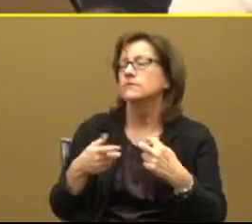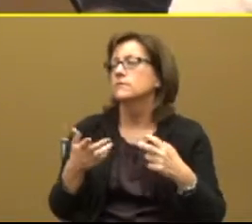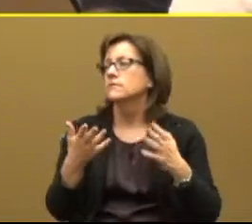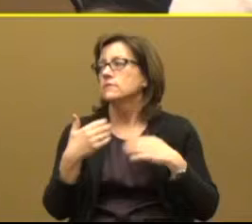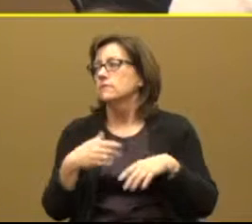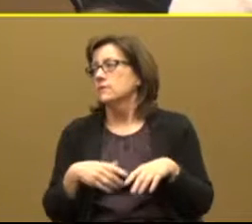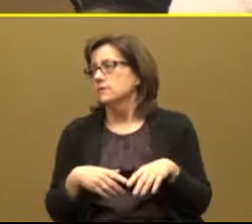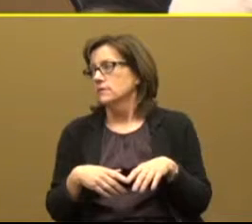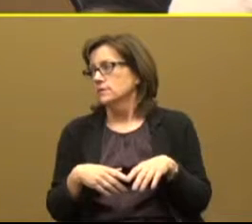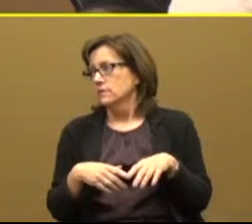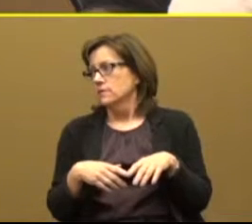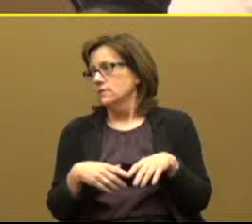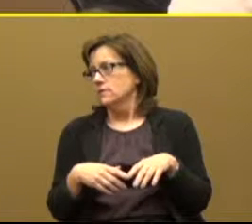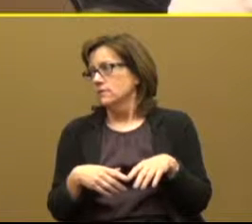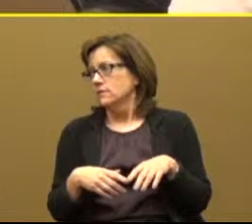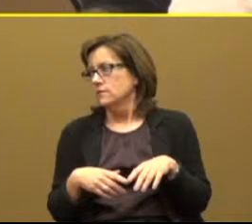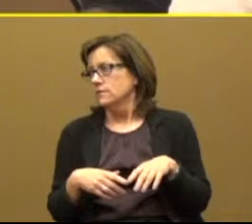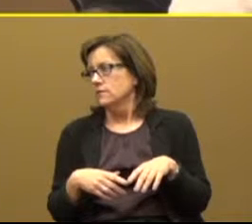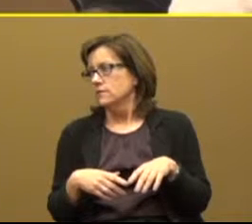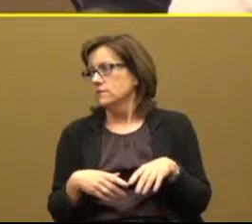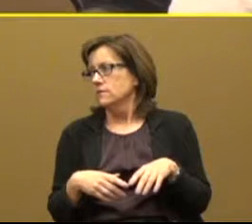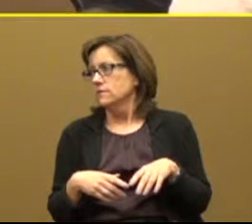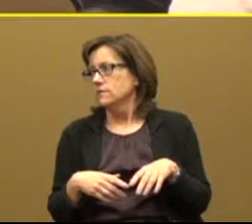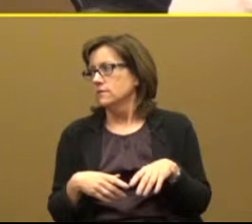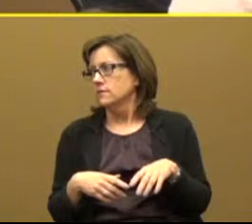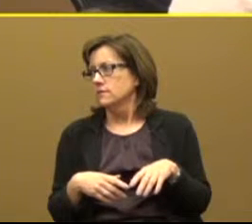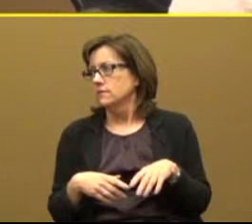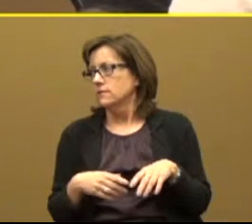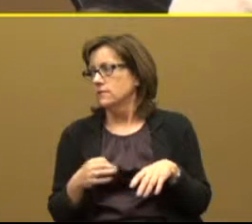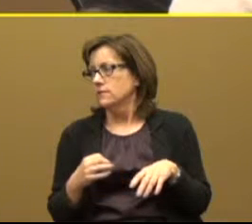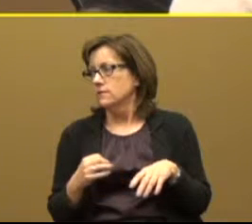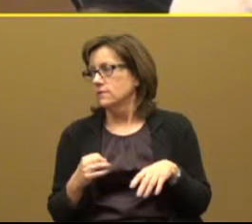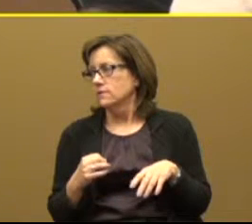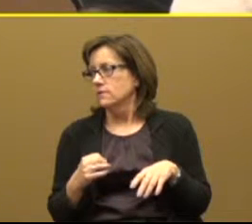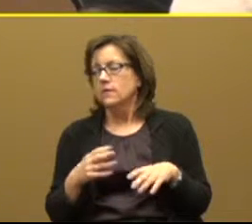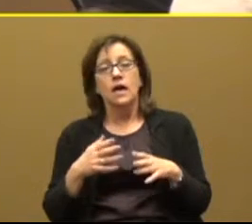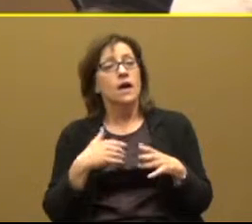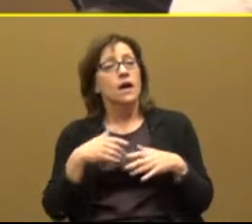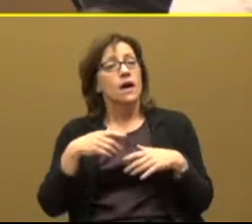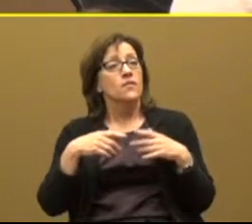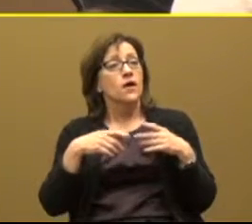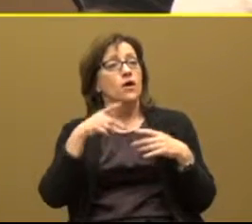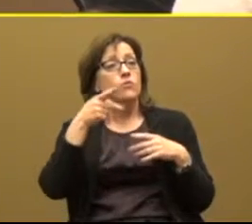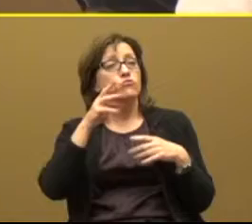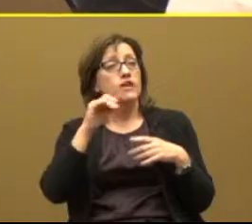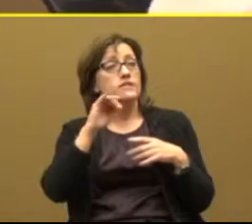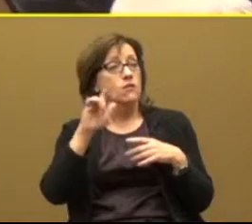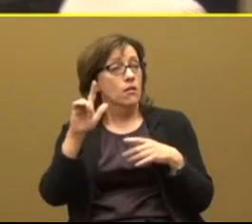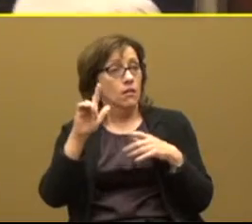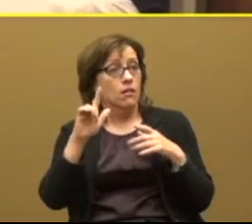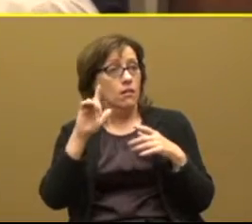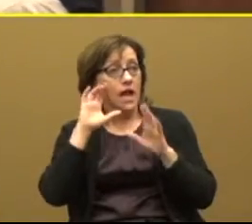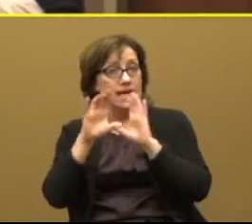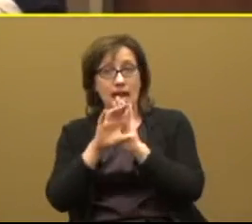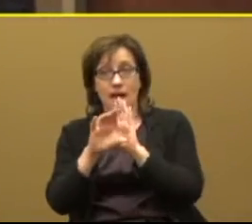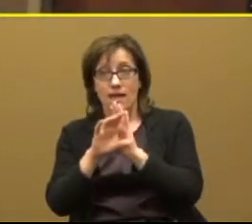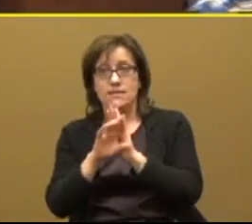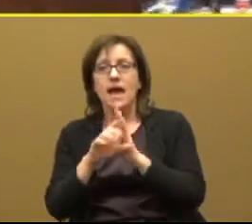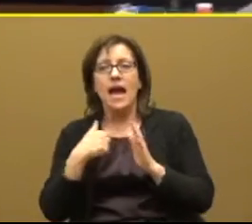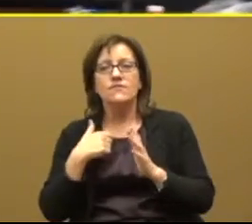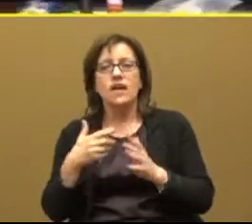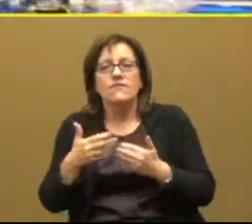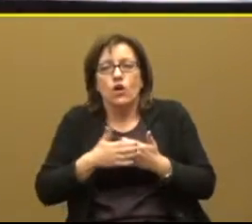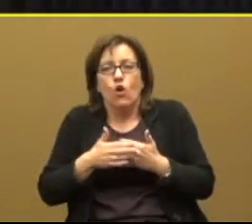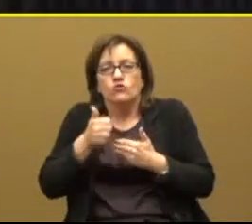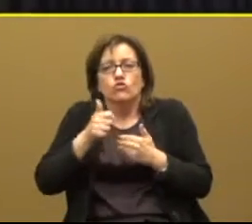icon. I'm going to have to put it a little bit closer to me because I have to have a little bit better control over that environment, right? So